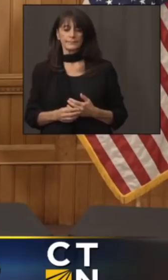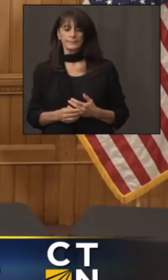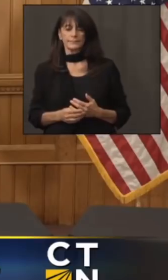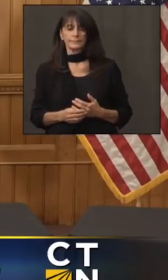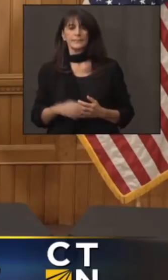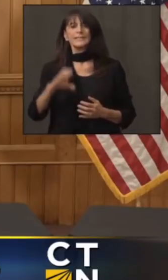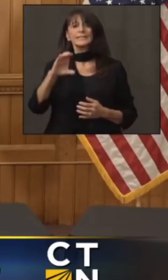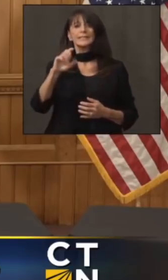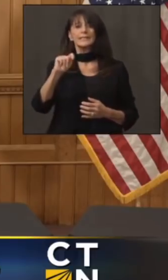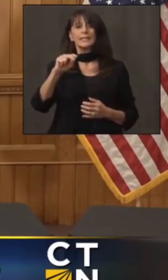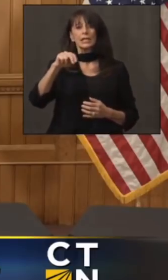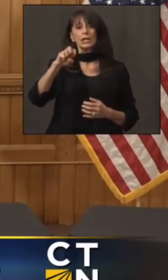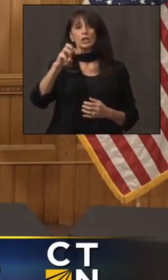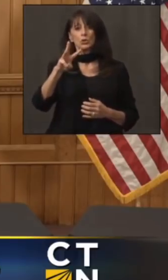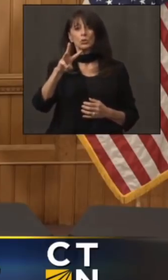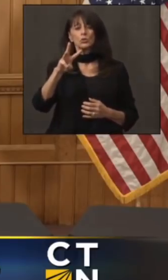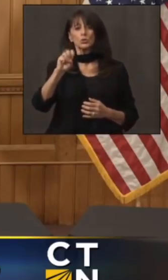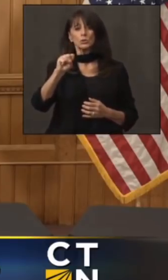CT News Junkie.